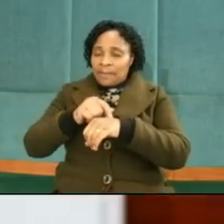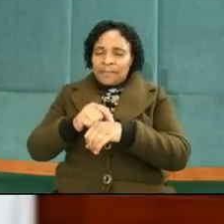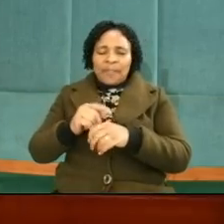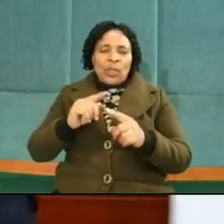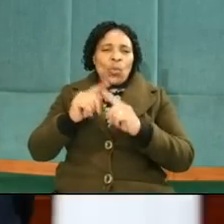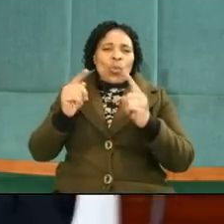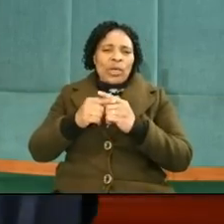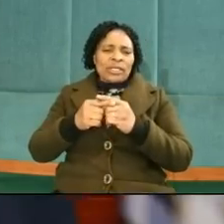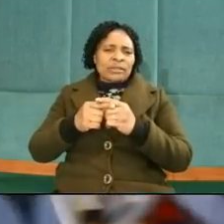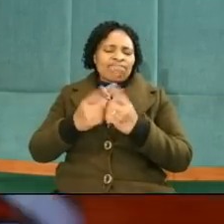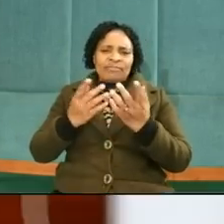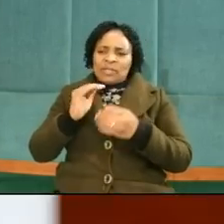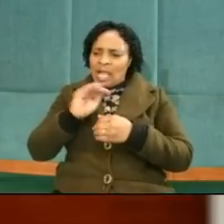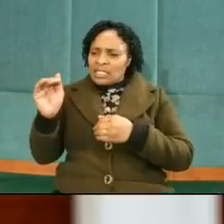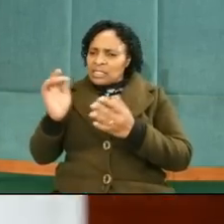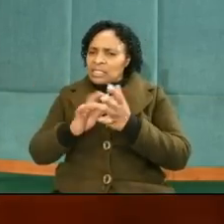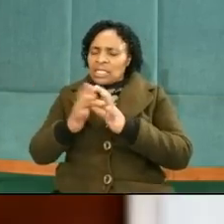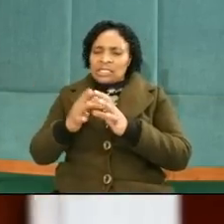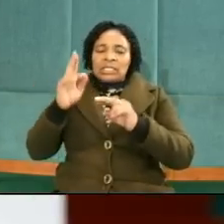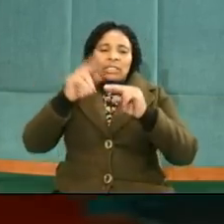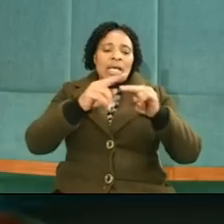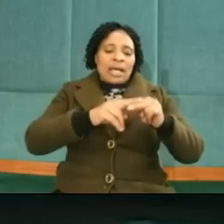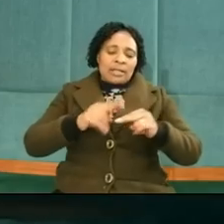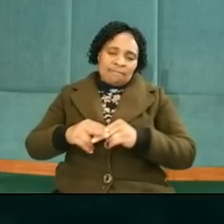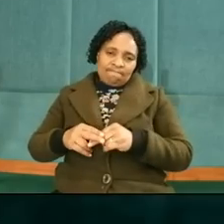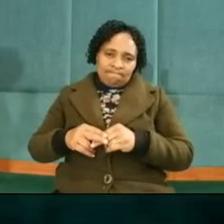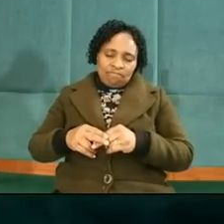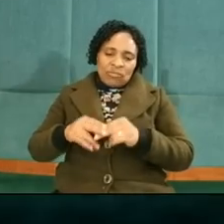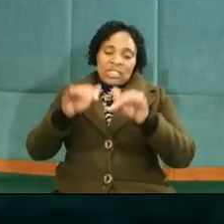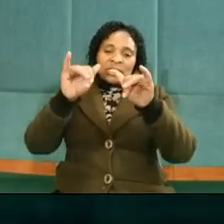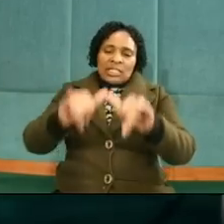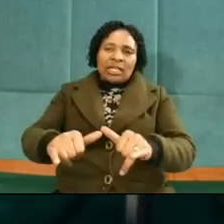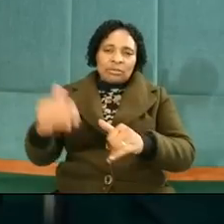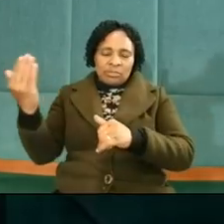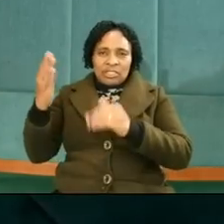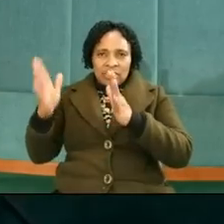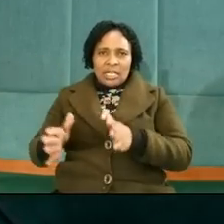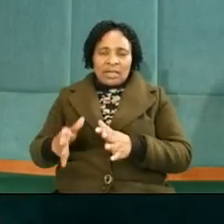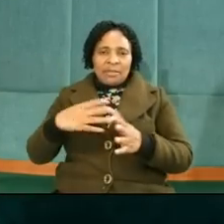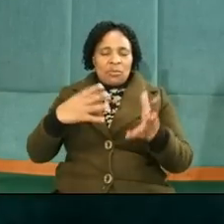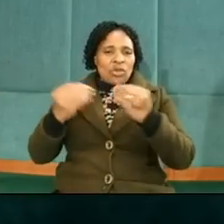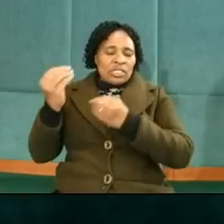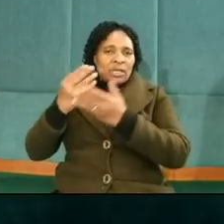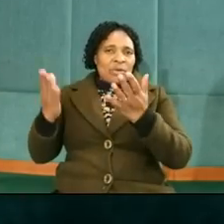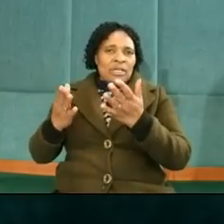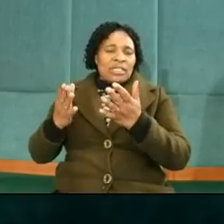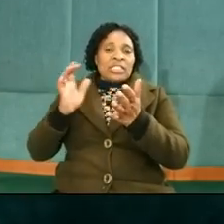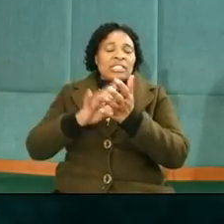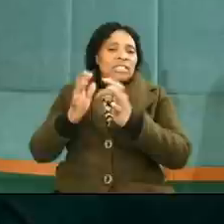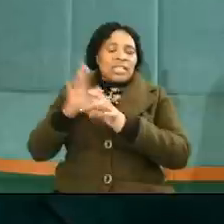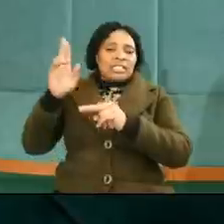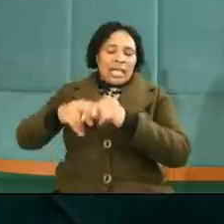When they asked Jesus that, Jesus sat down. Stay with this preacher this morning, because I'm going somewhere. Jesus sat